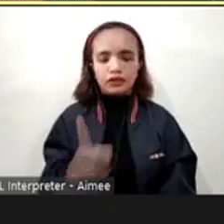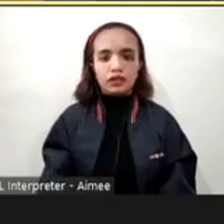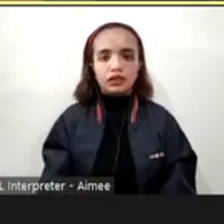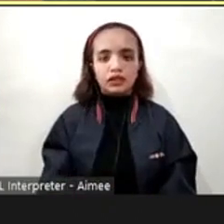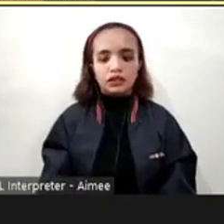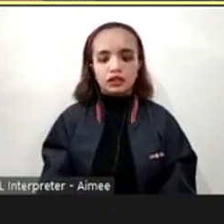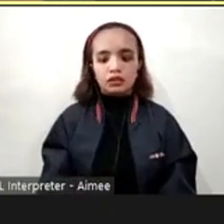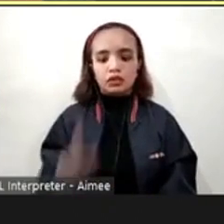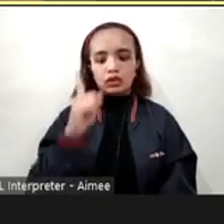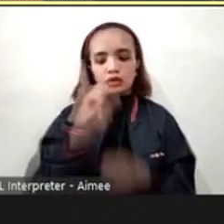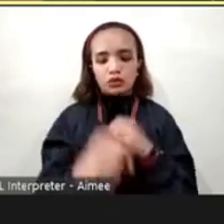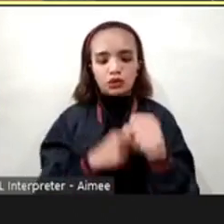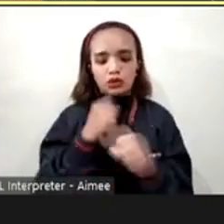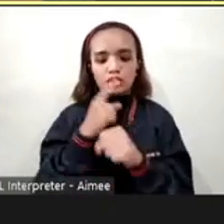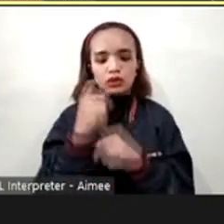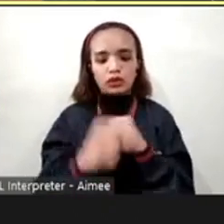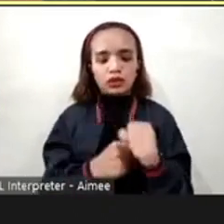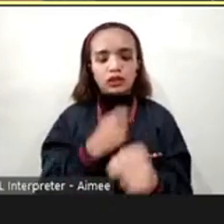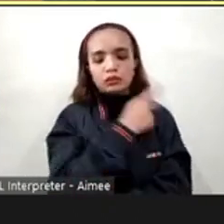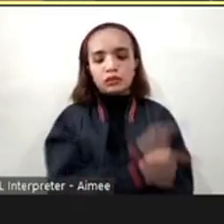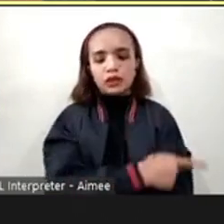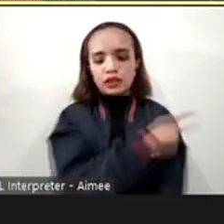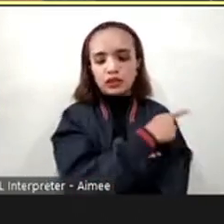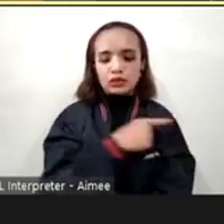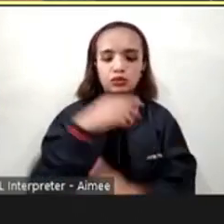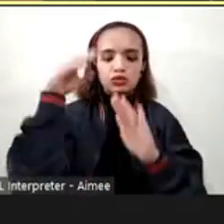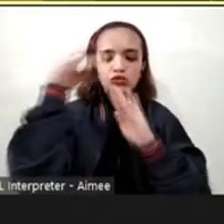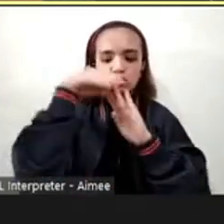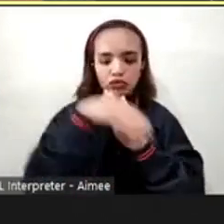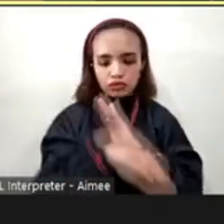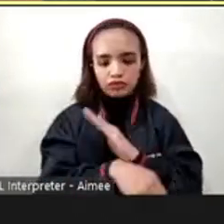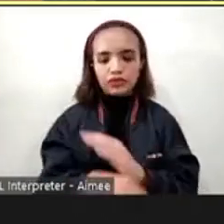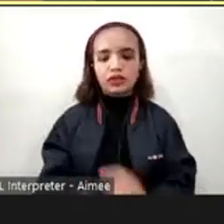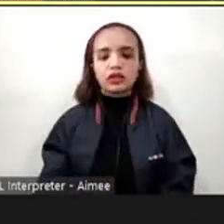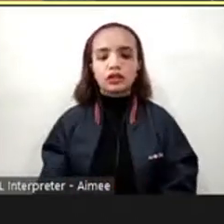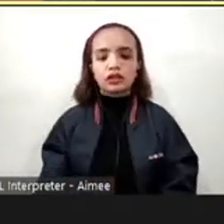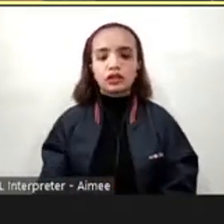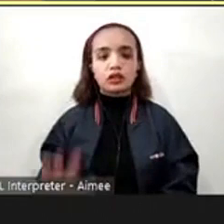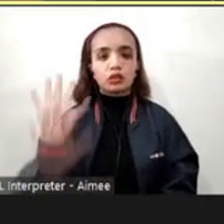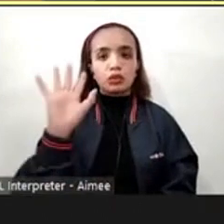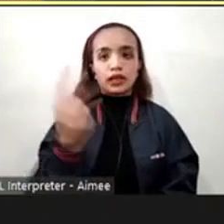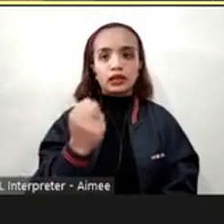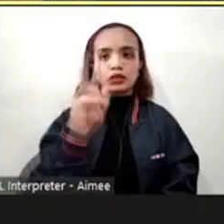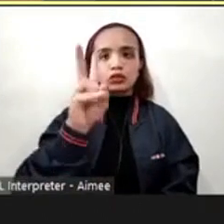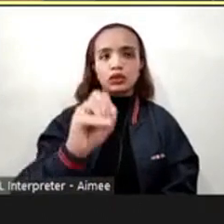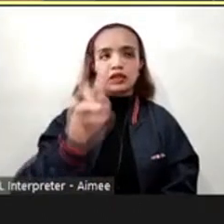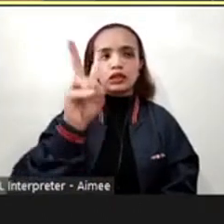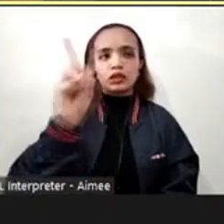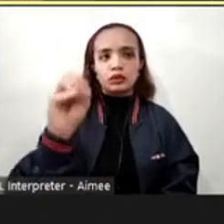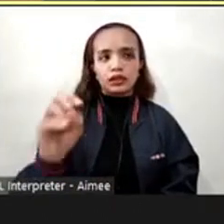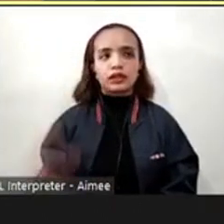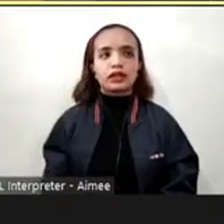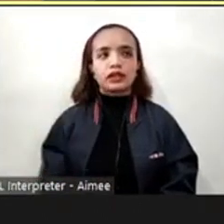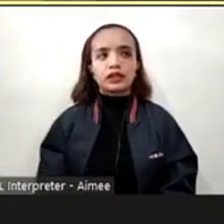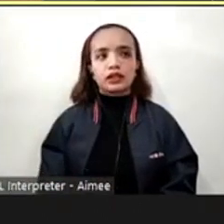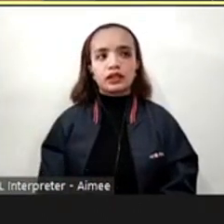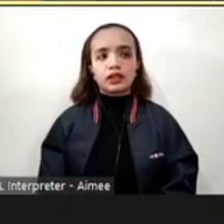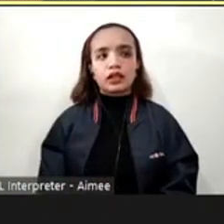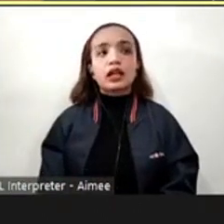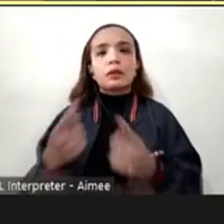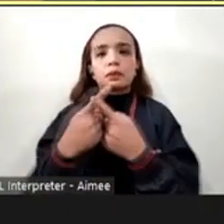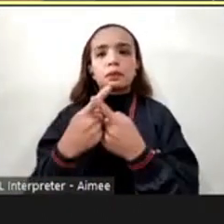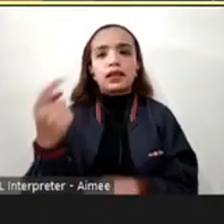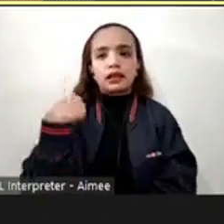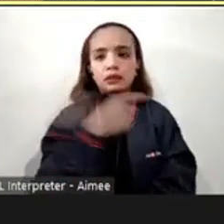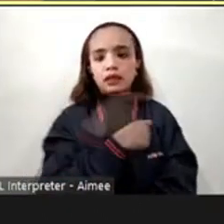number of patients talagang bumagsak to half in 2020. Pero we know that that